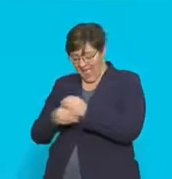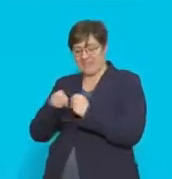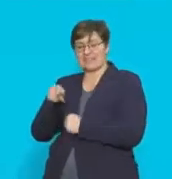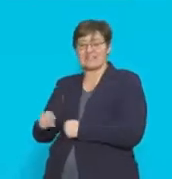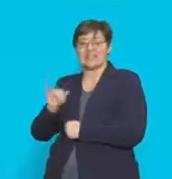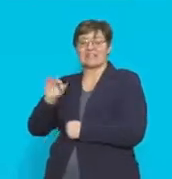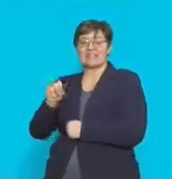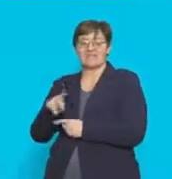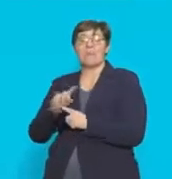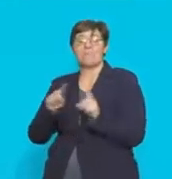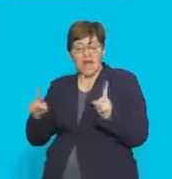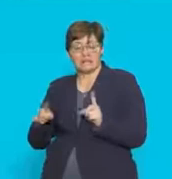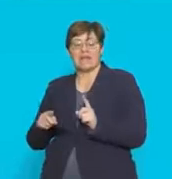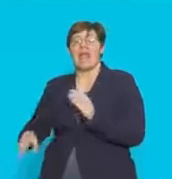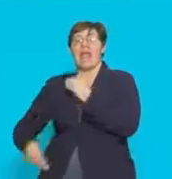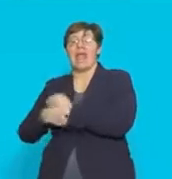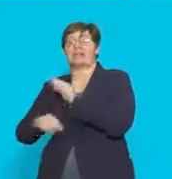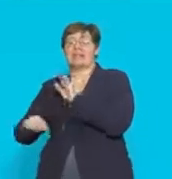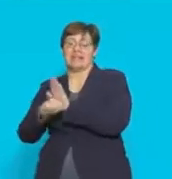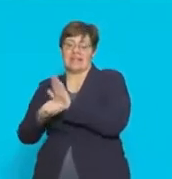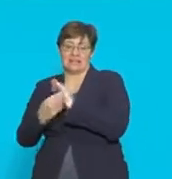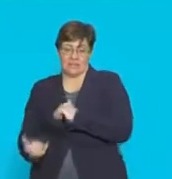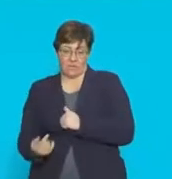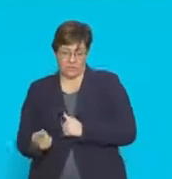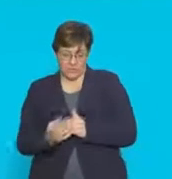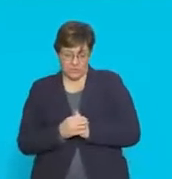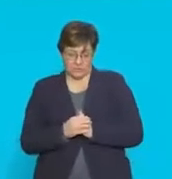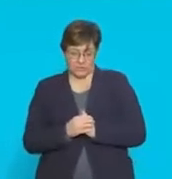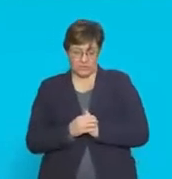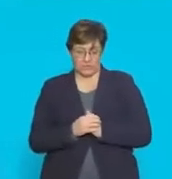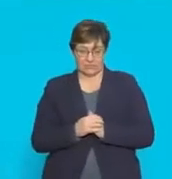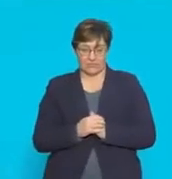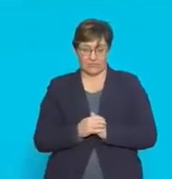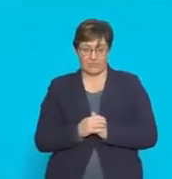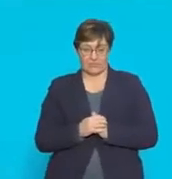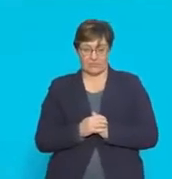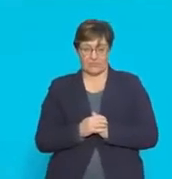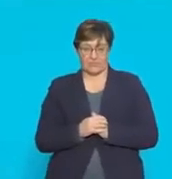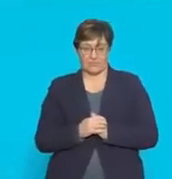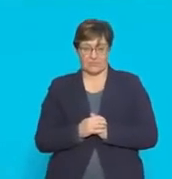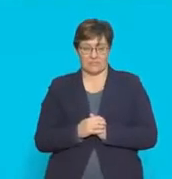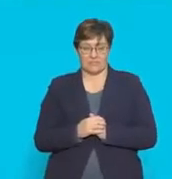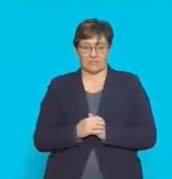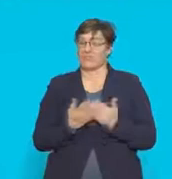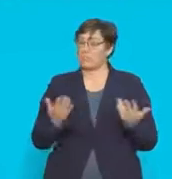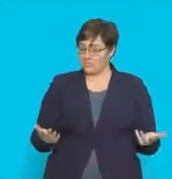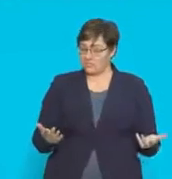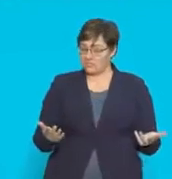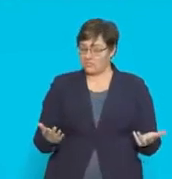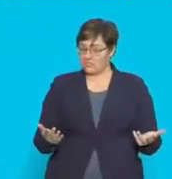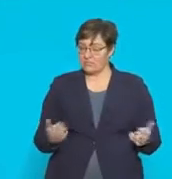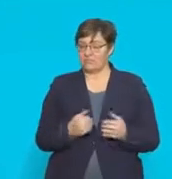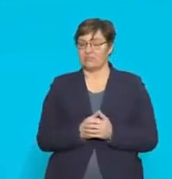them negative, and when you leave them as positive, and when you leave them as non-negative or positive, which is 0 in that